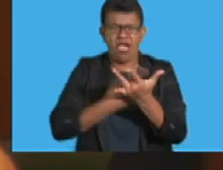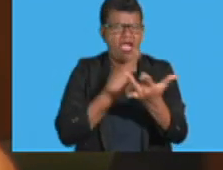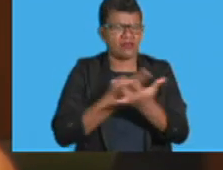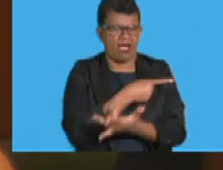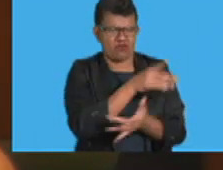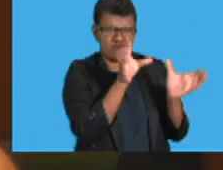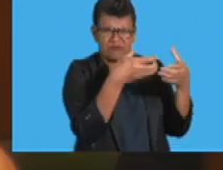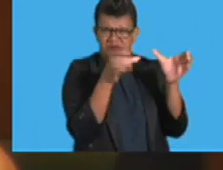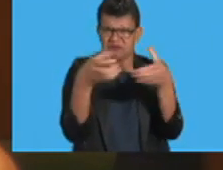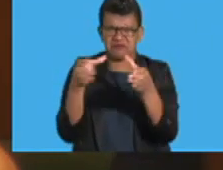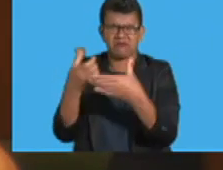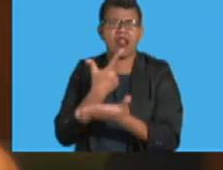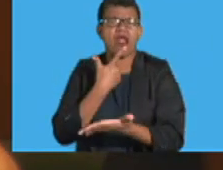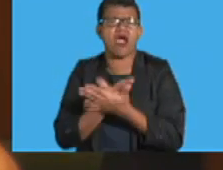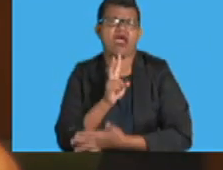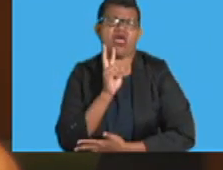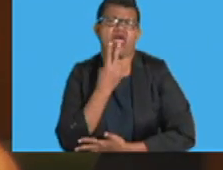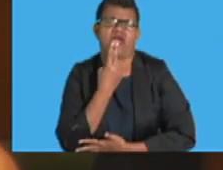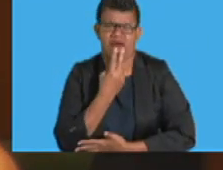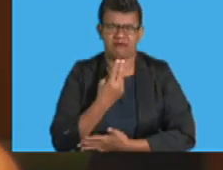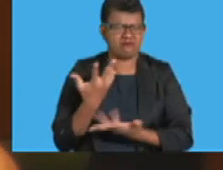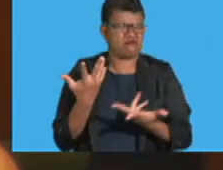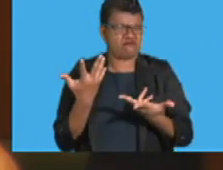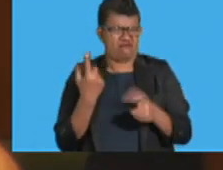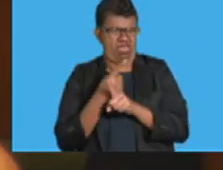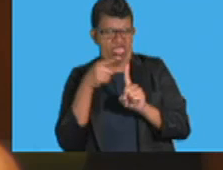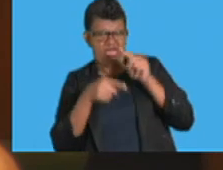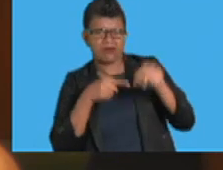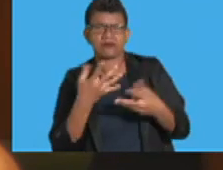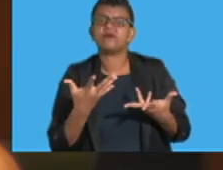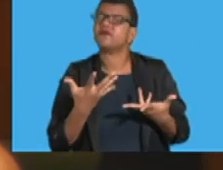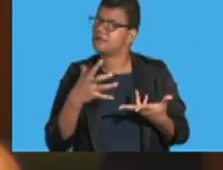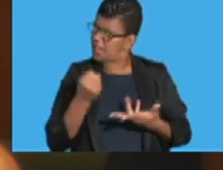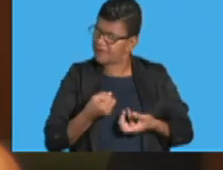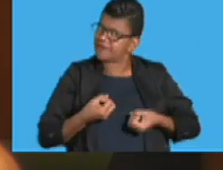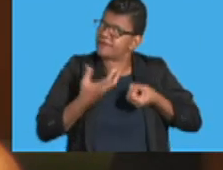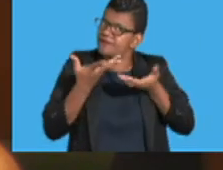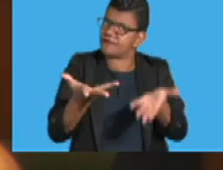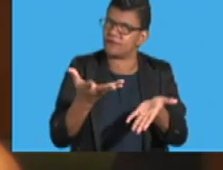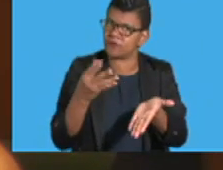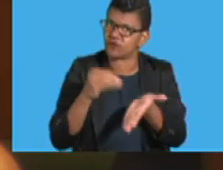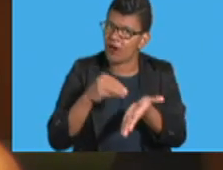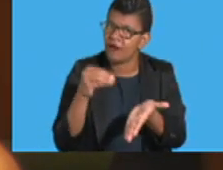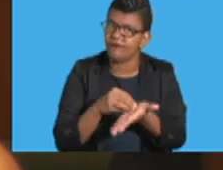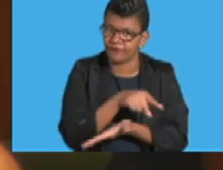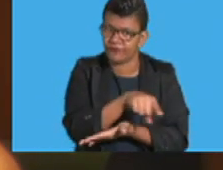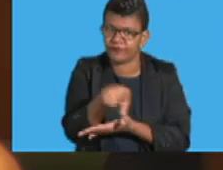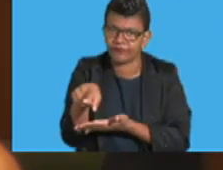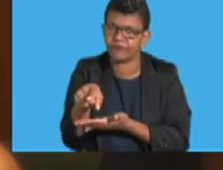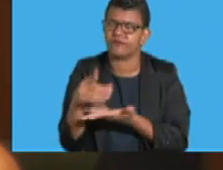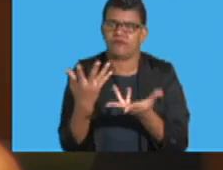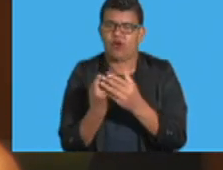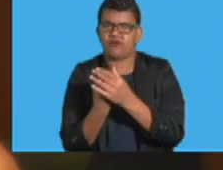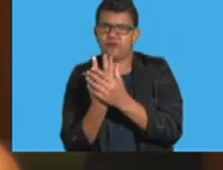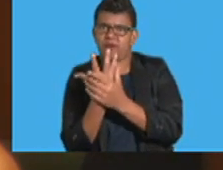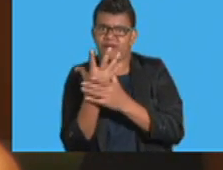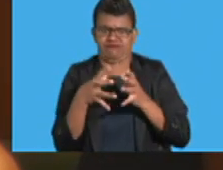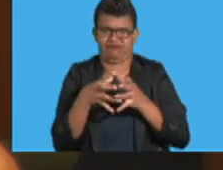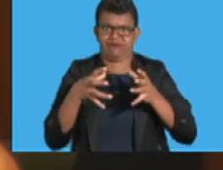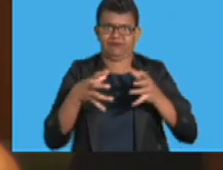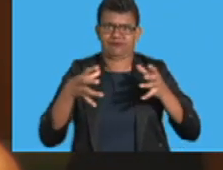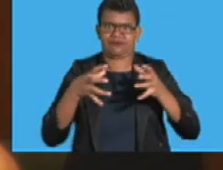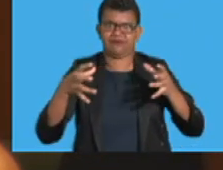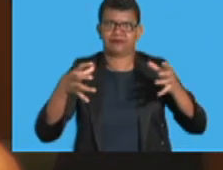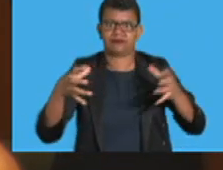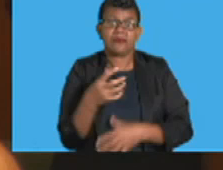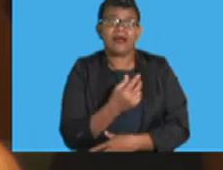We always deliver, we serve, we learn, and we grow. Fiji First has already delivered meaningful change to thousands of Fijians,